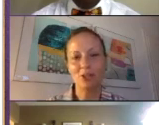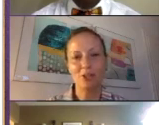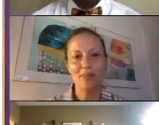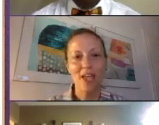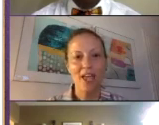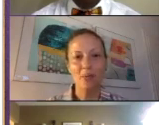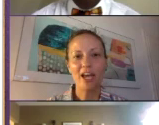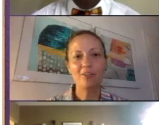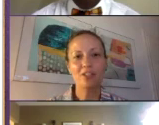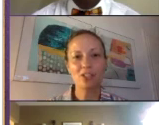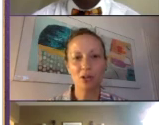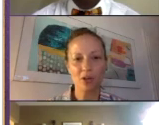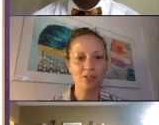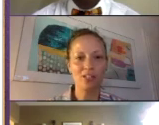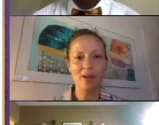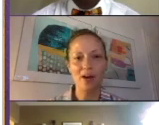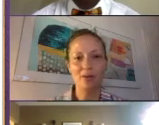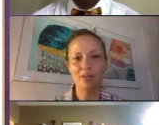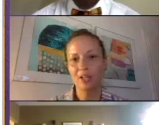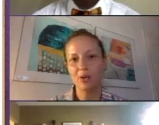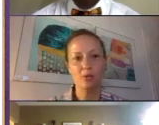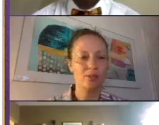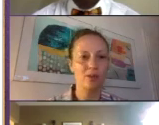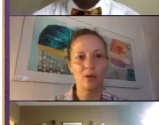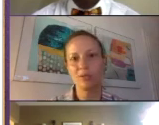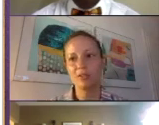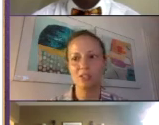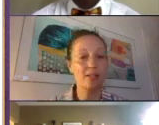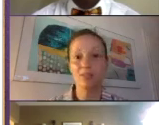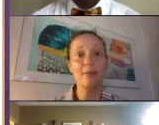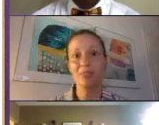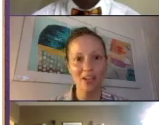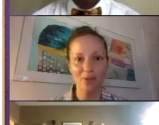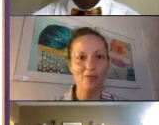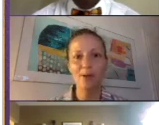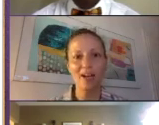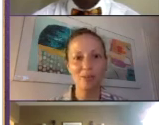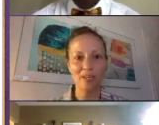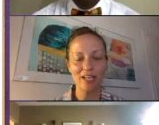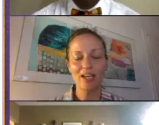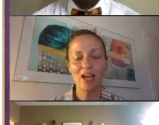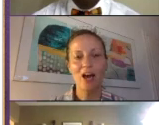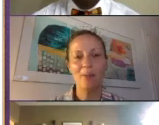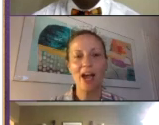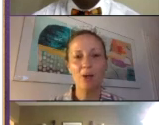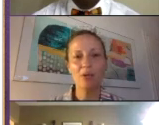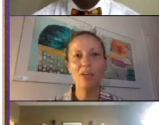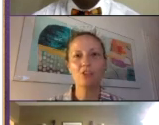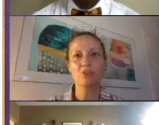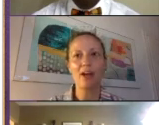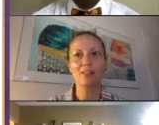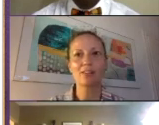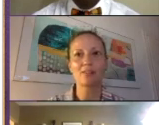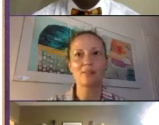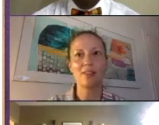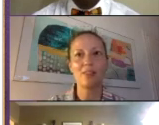autism spectrum, and we have concerns about, you know, something, whatever it might be, how would